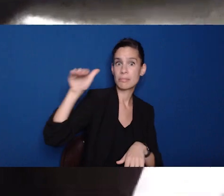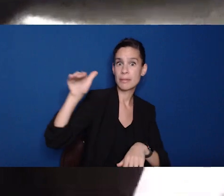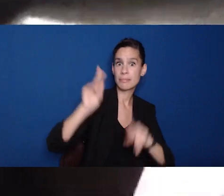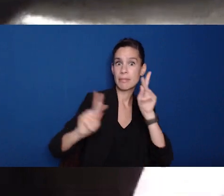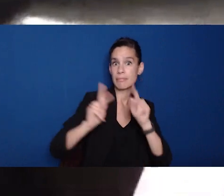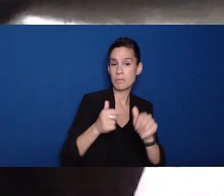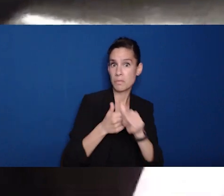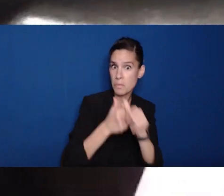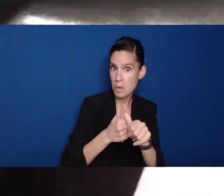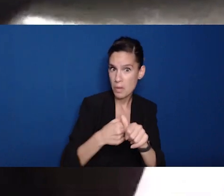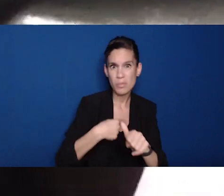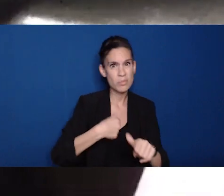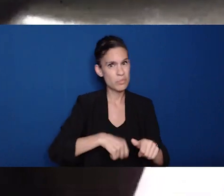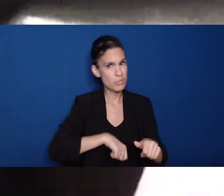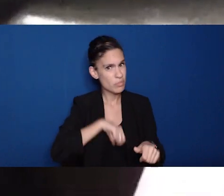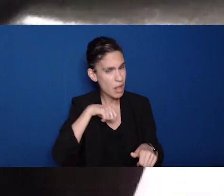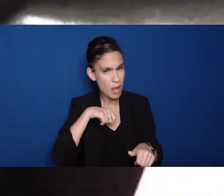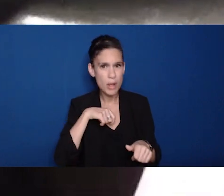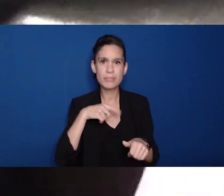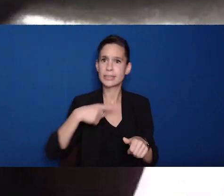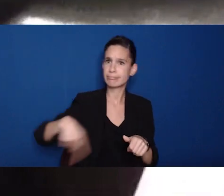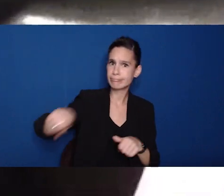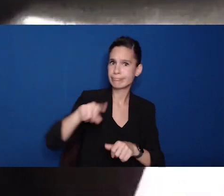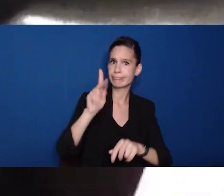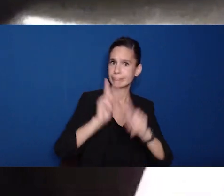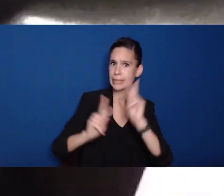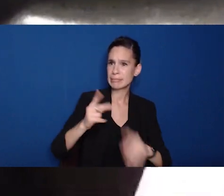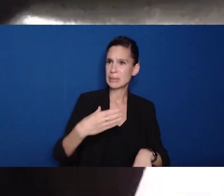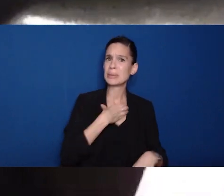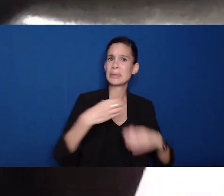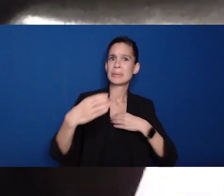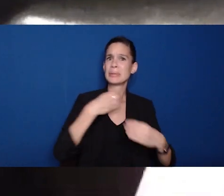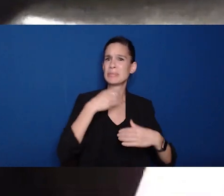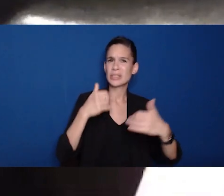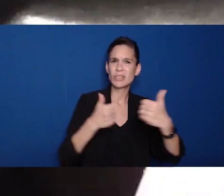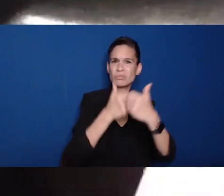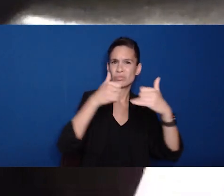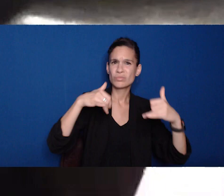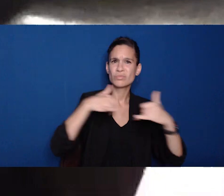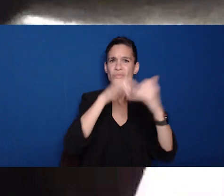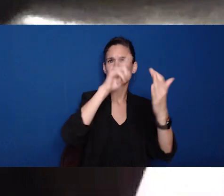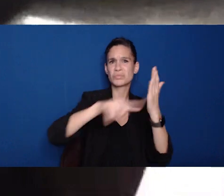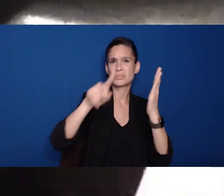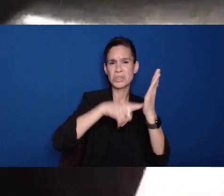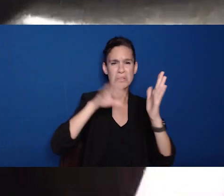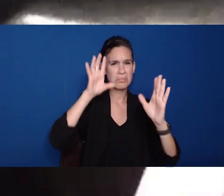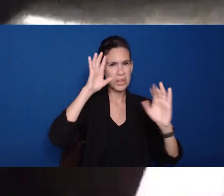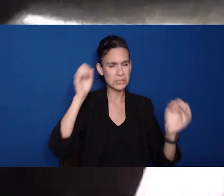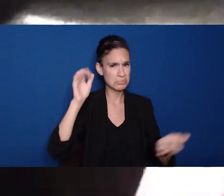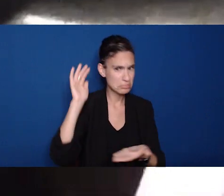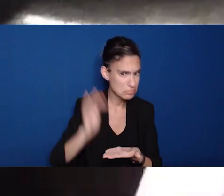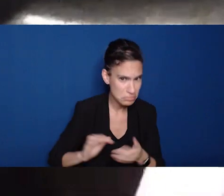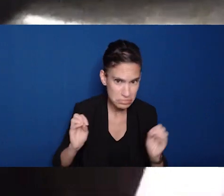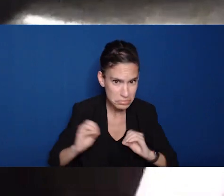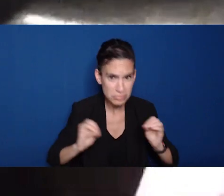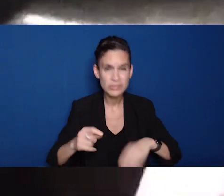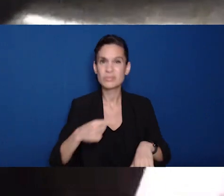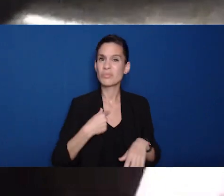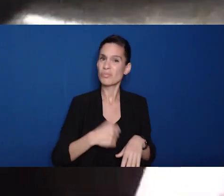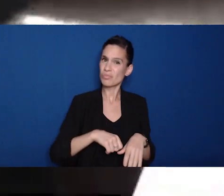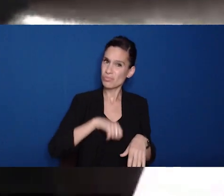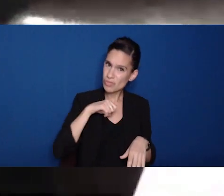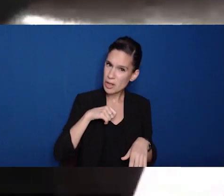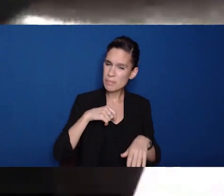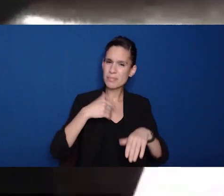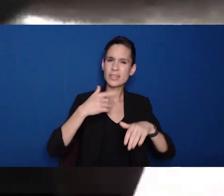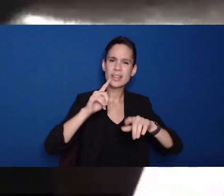that. I'm very proud of us for that. Proud that the opposition didn't try to make noise and challenge and critique his decision.